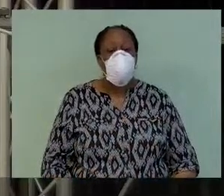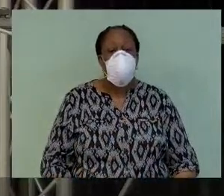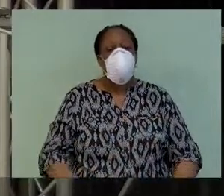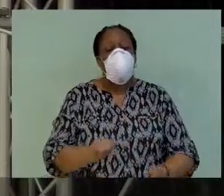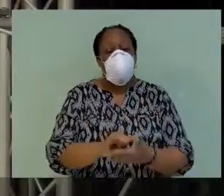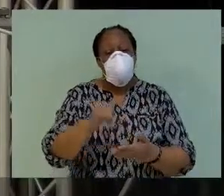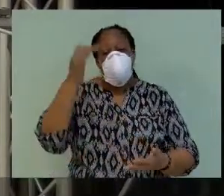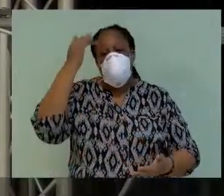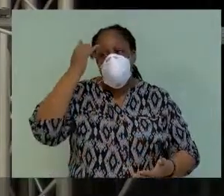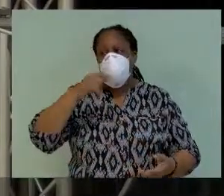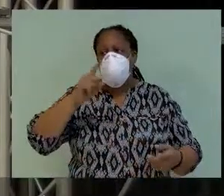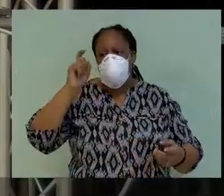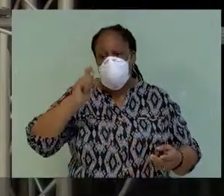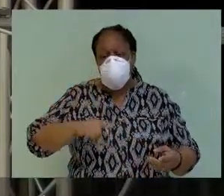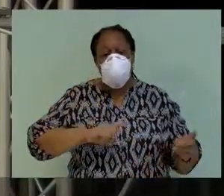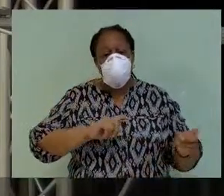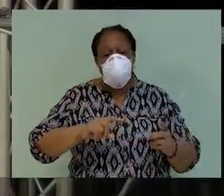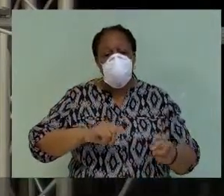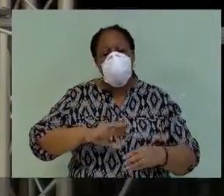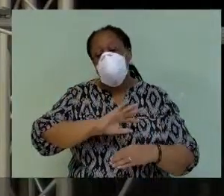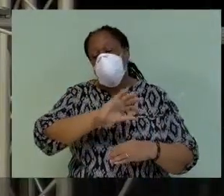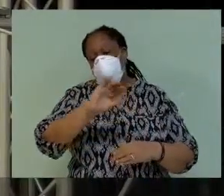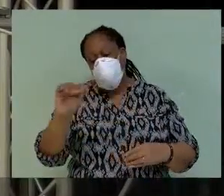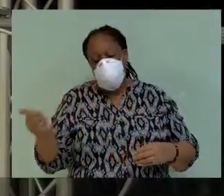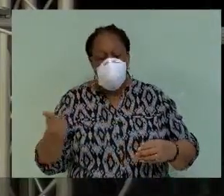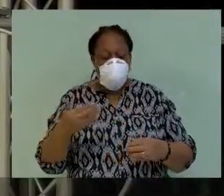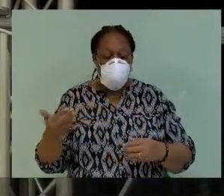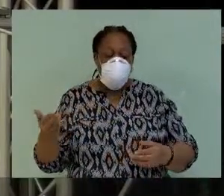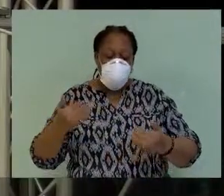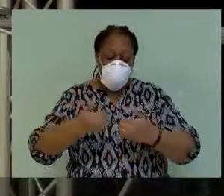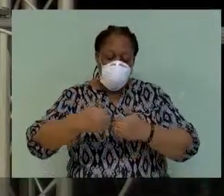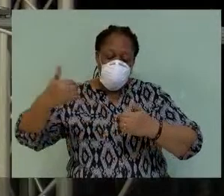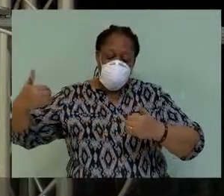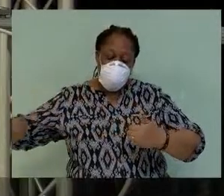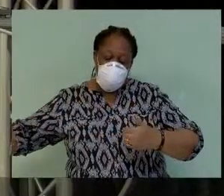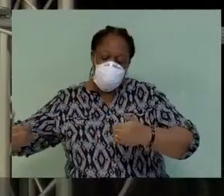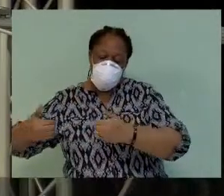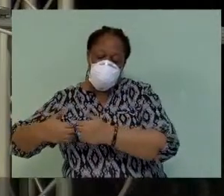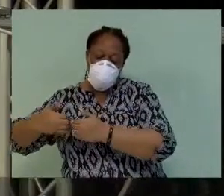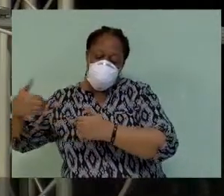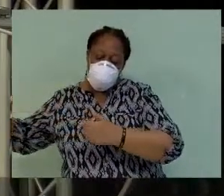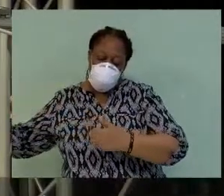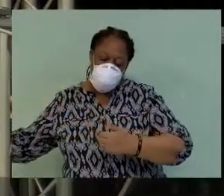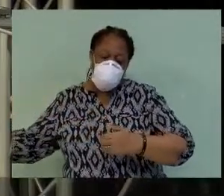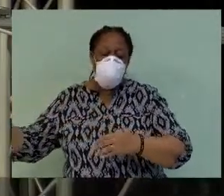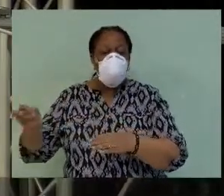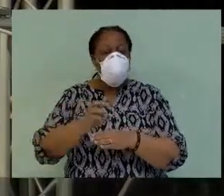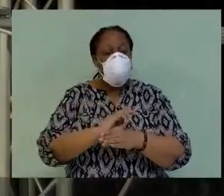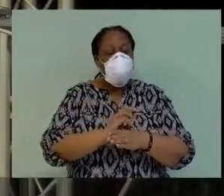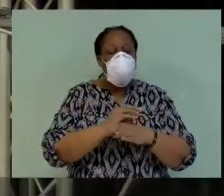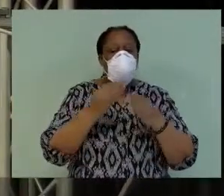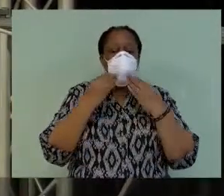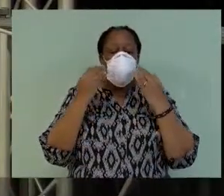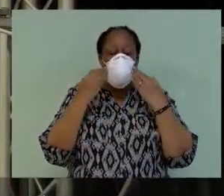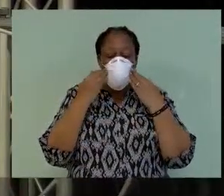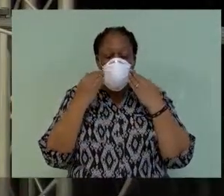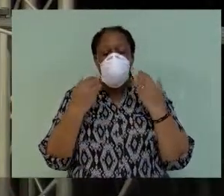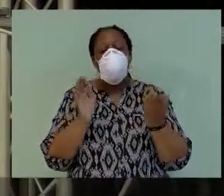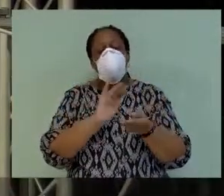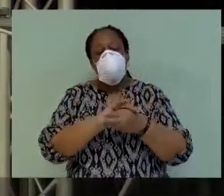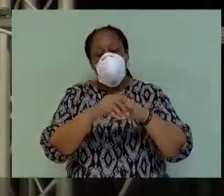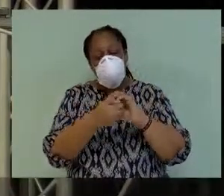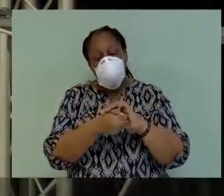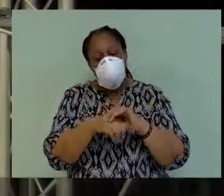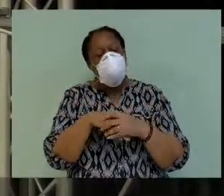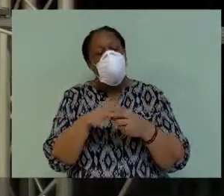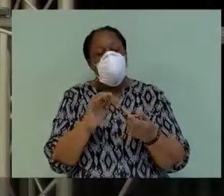other important things in terms of the social distancing, saying 6 feet apart, wearing your mask, hand sanitizing, etc. And so I'm